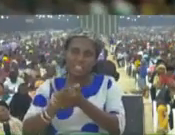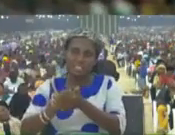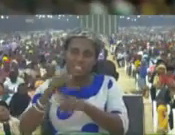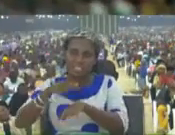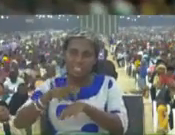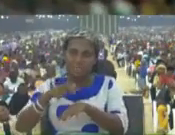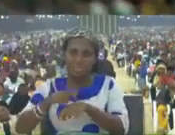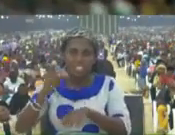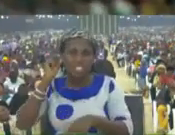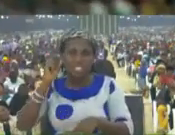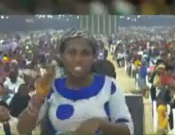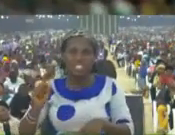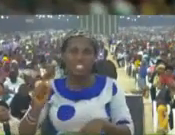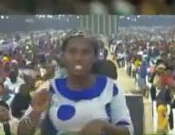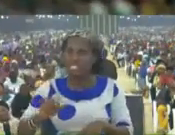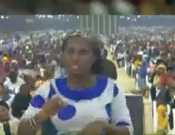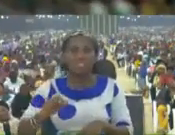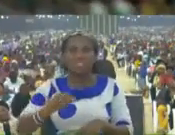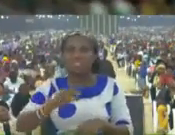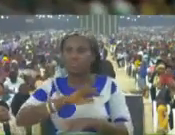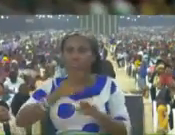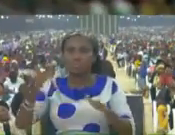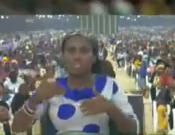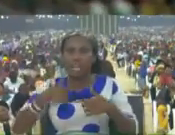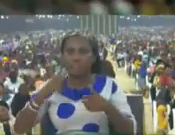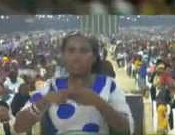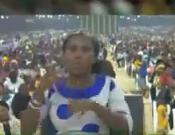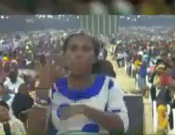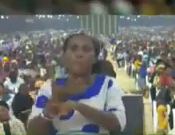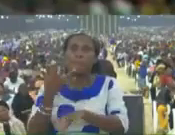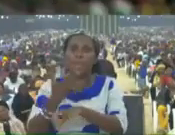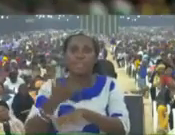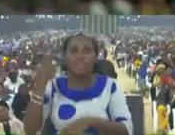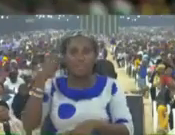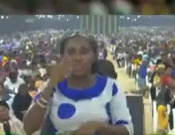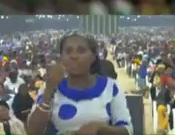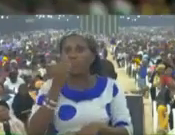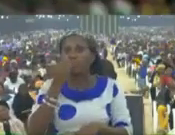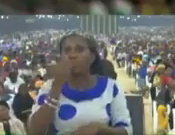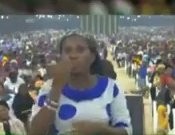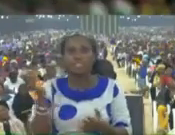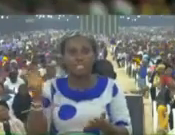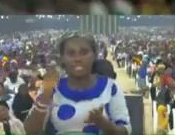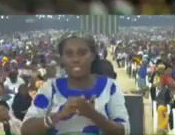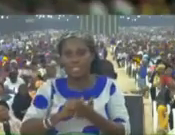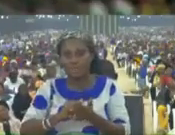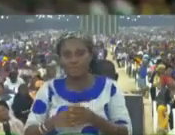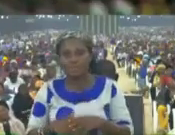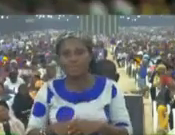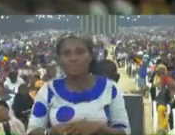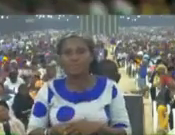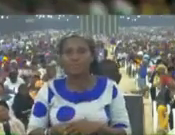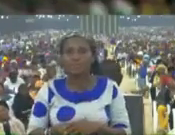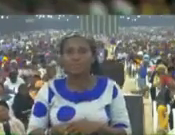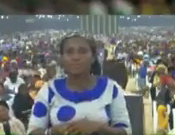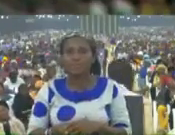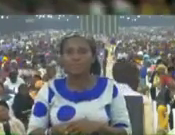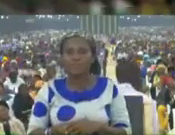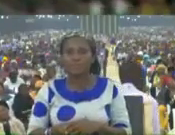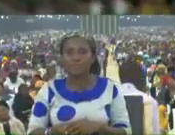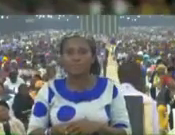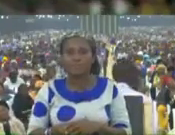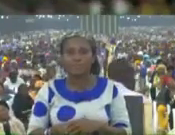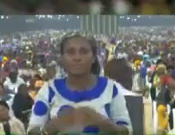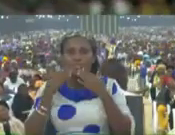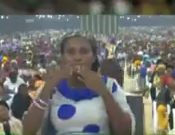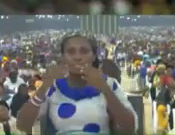She never had to beg for food again. Oh, thank